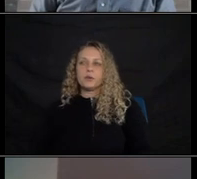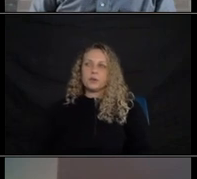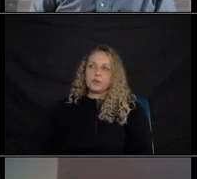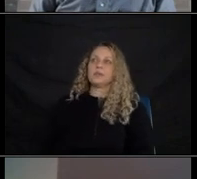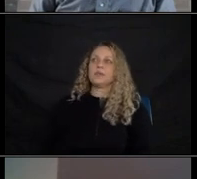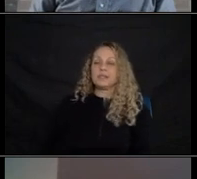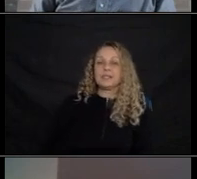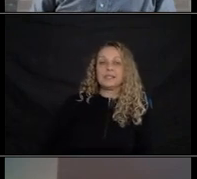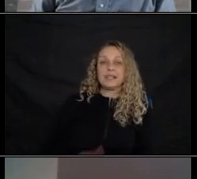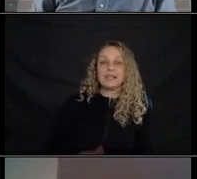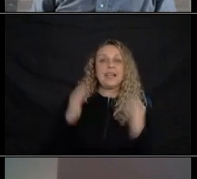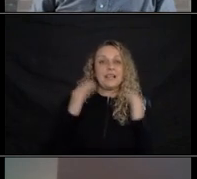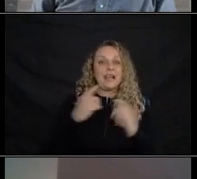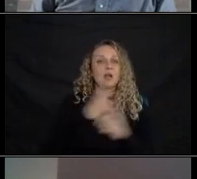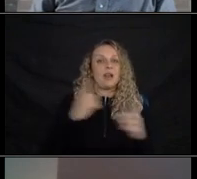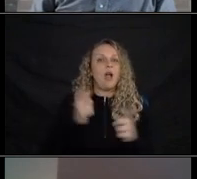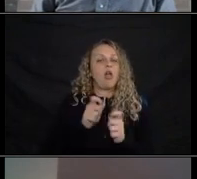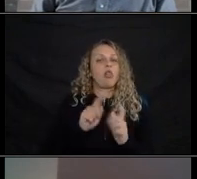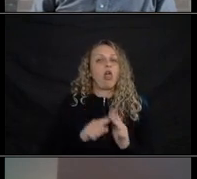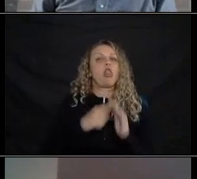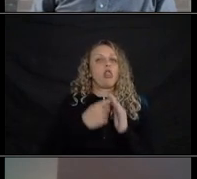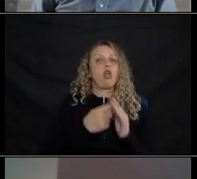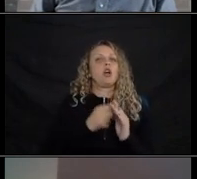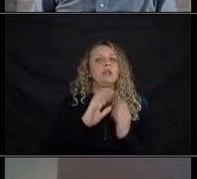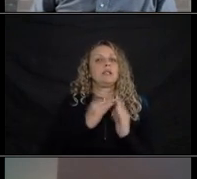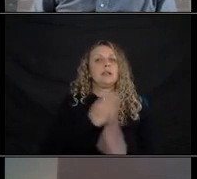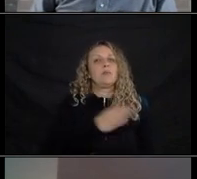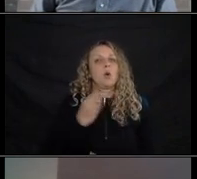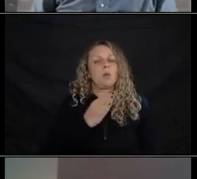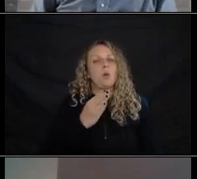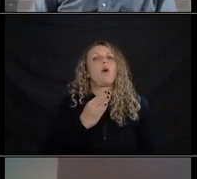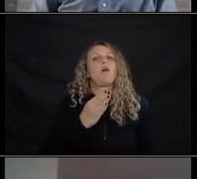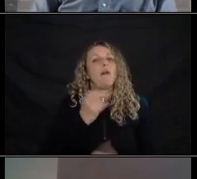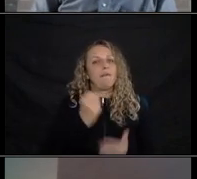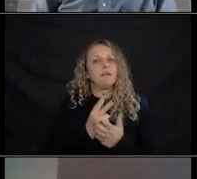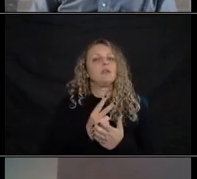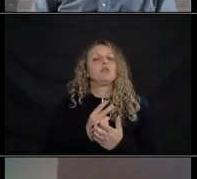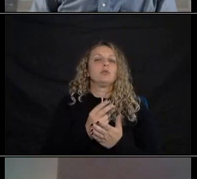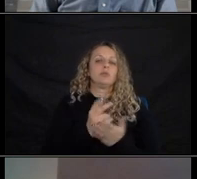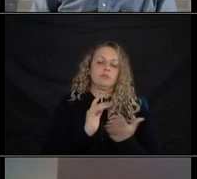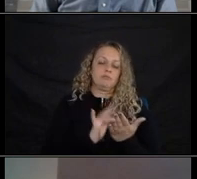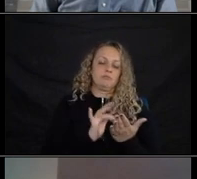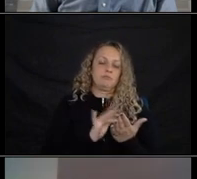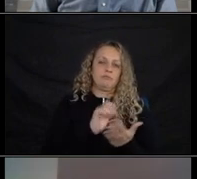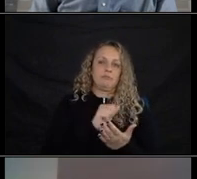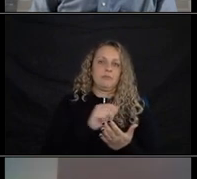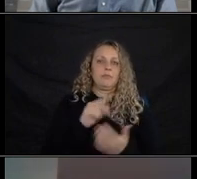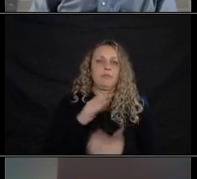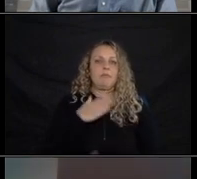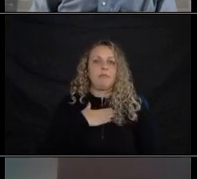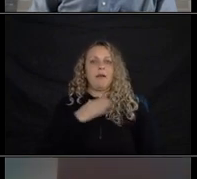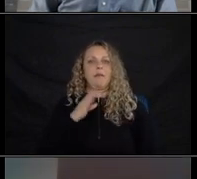Our next is to announce the launch of the City of Boynton Beach official mobile application, the MyBB app.